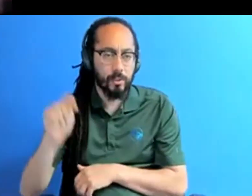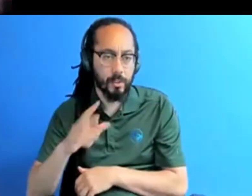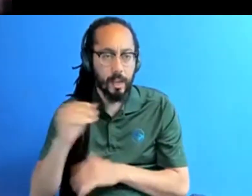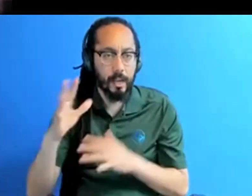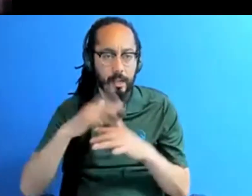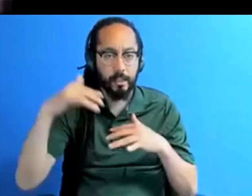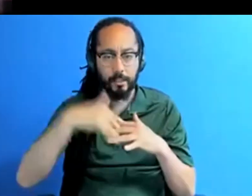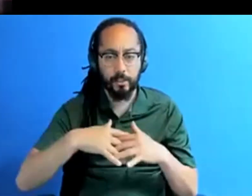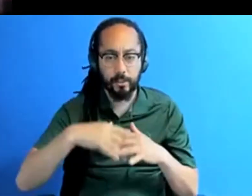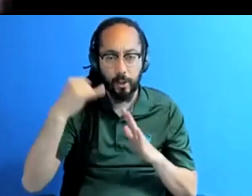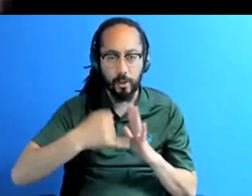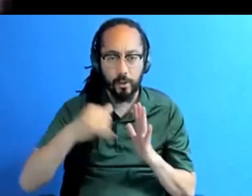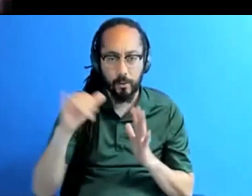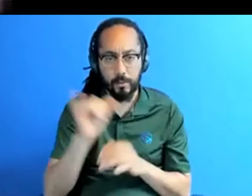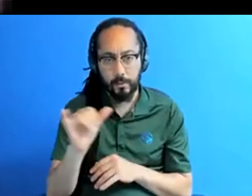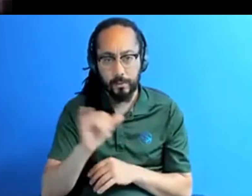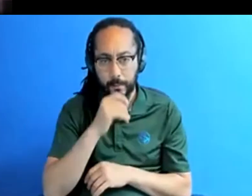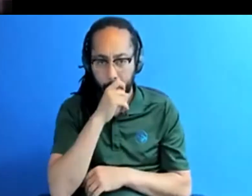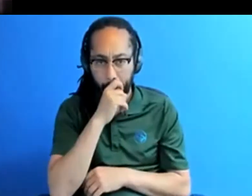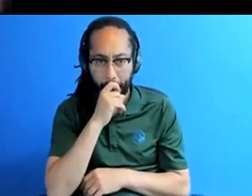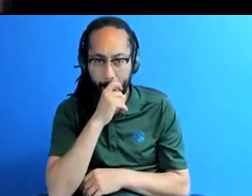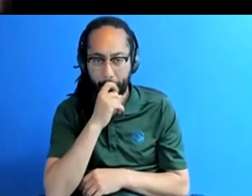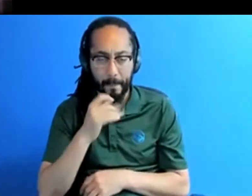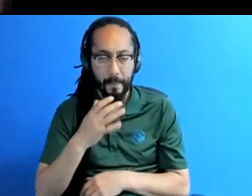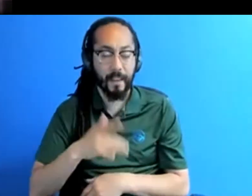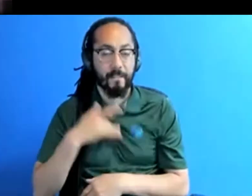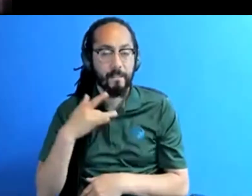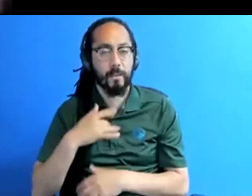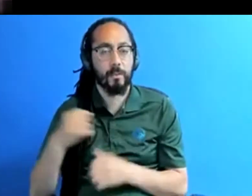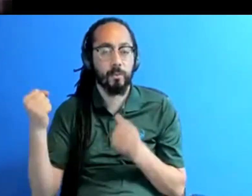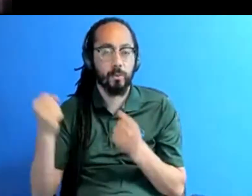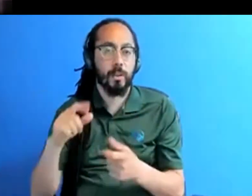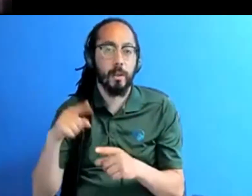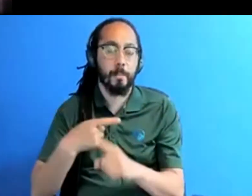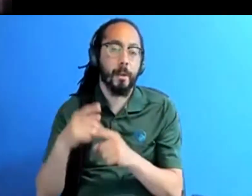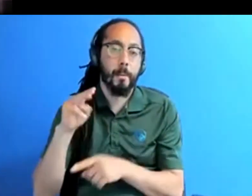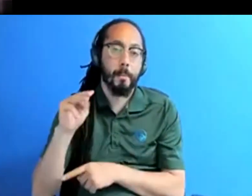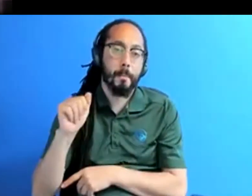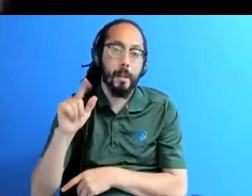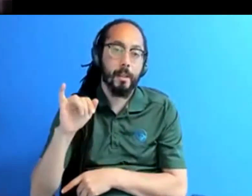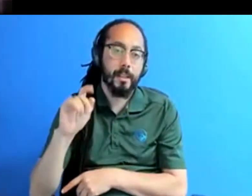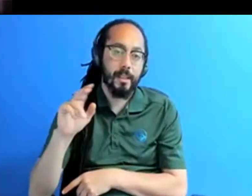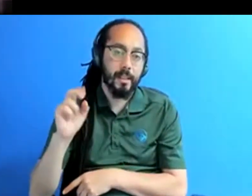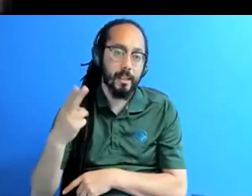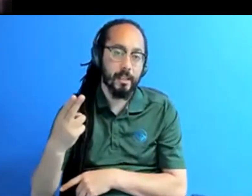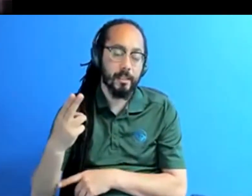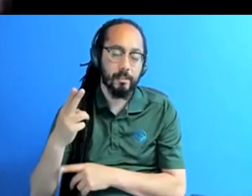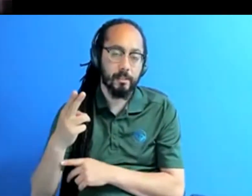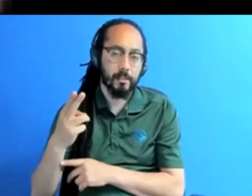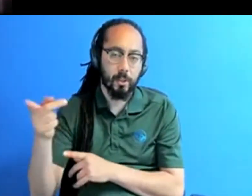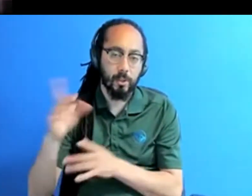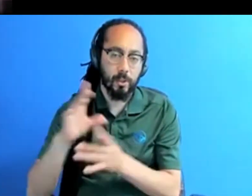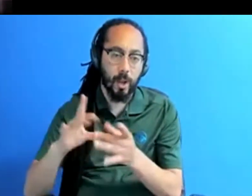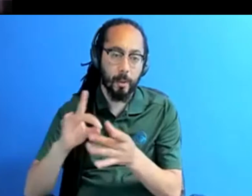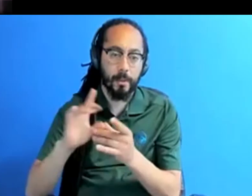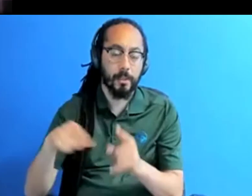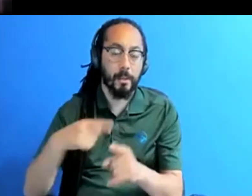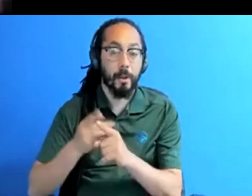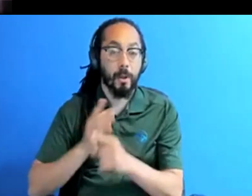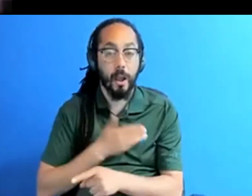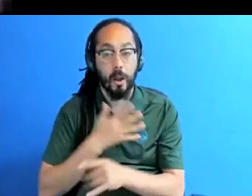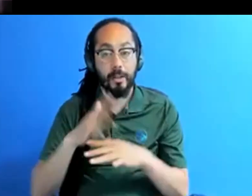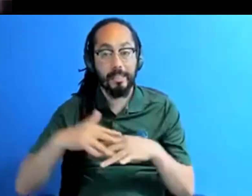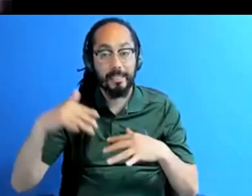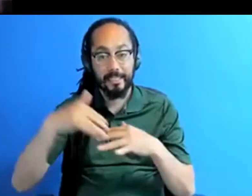as well. I feel so strongly about Malika's comments of all of our indigenous ancestors, and